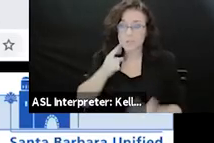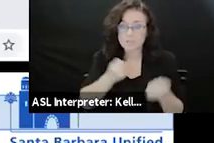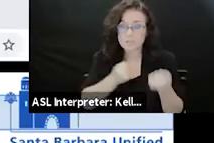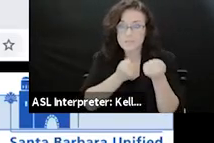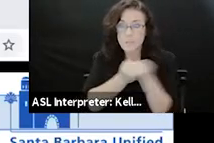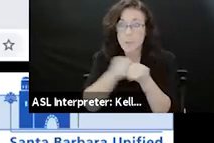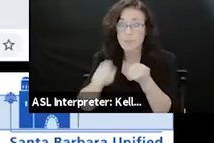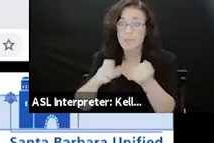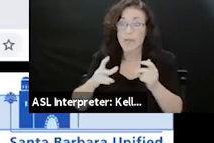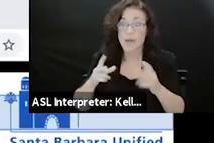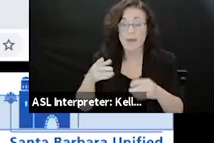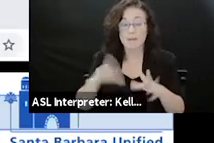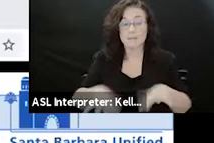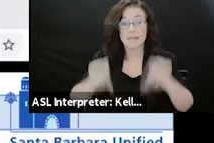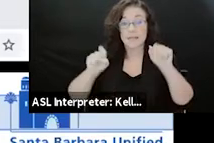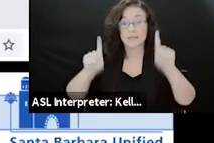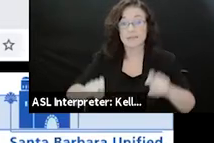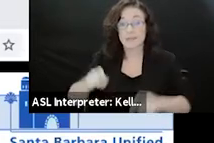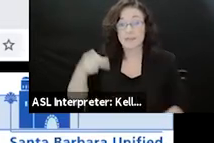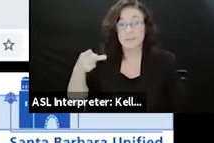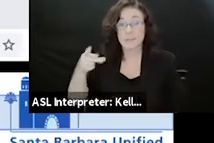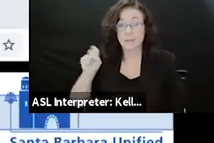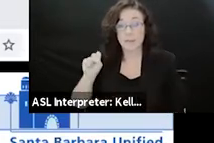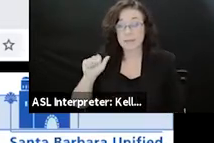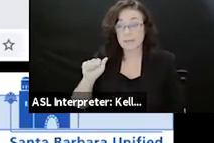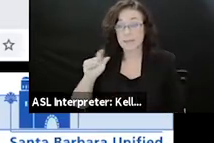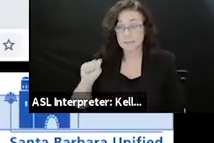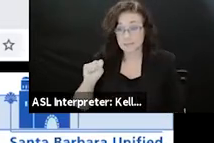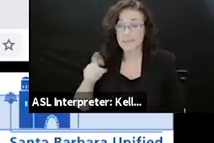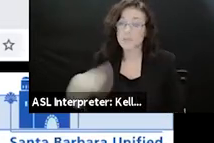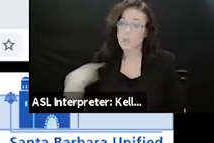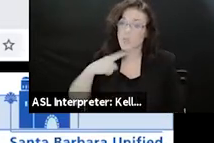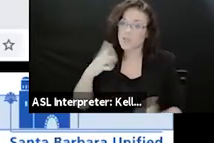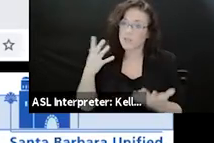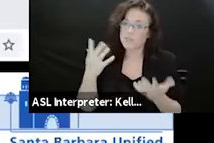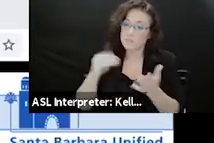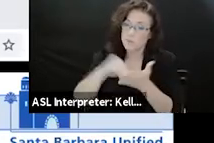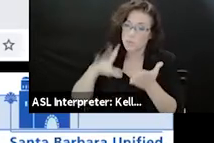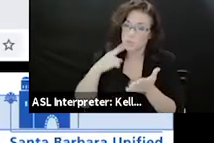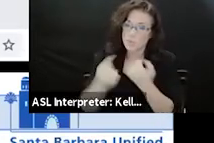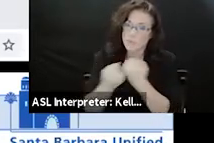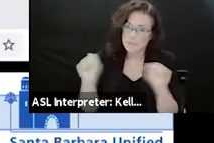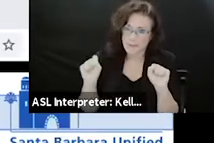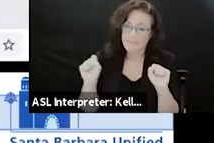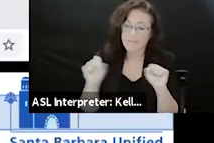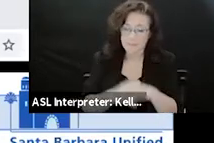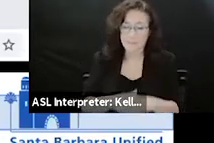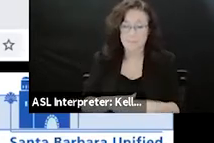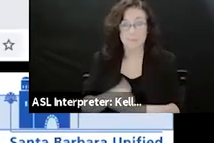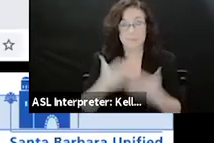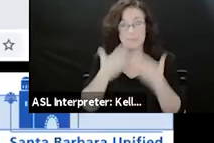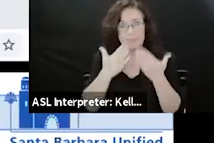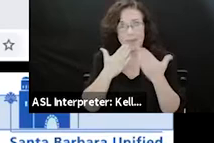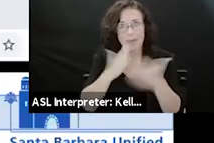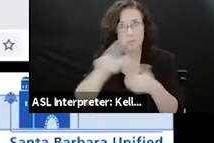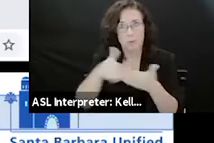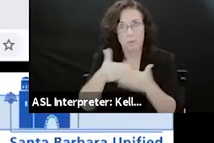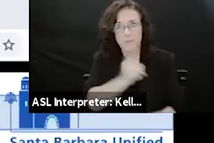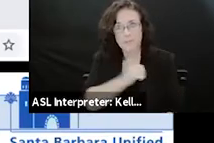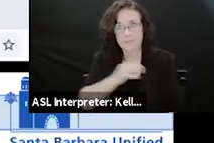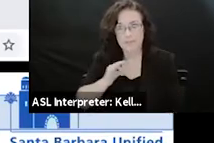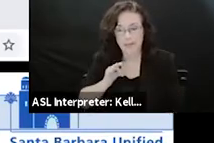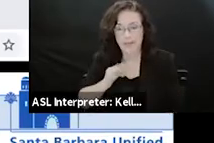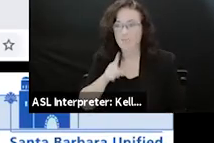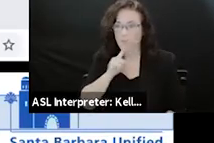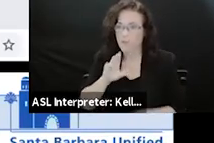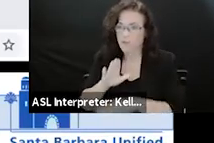distance take this test i'd like to thank all our staff involved in engaging this one time all hands on deck